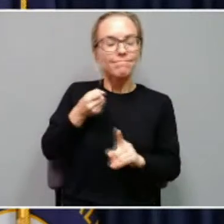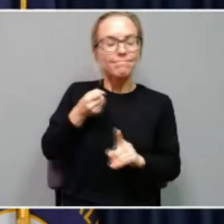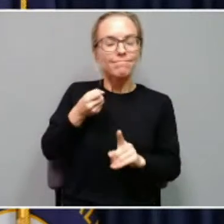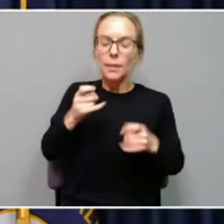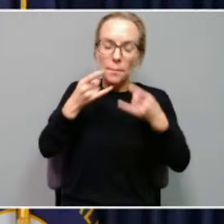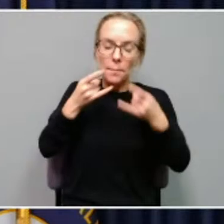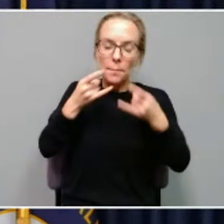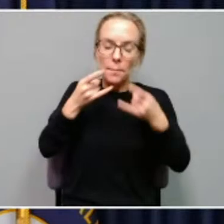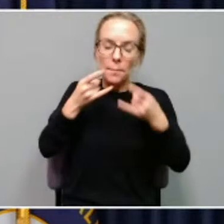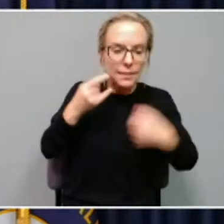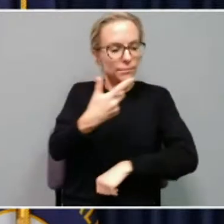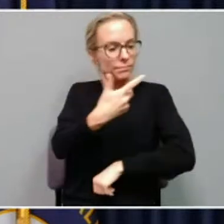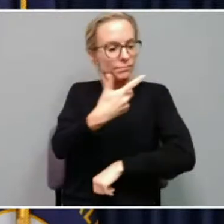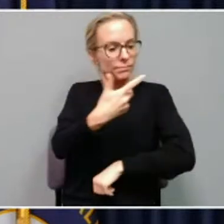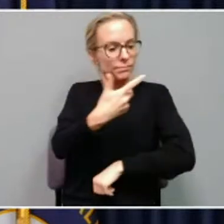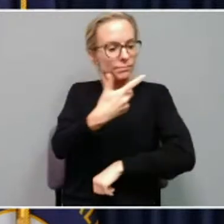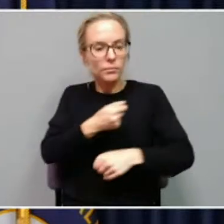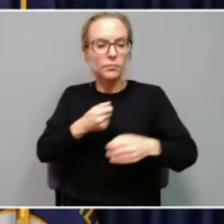faces.